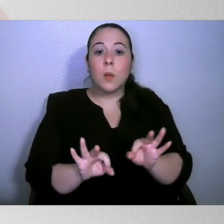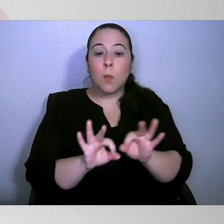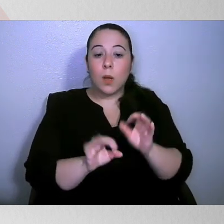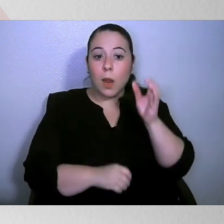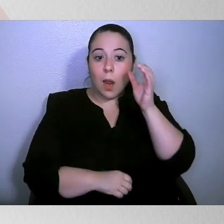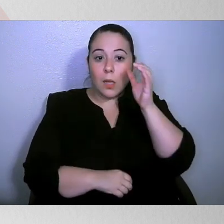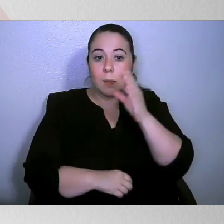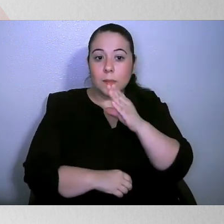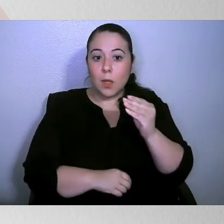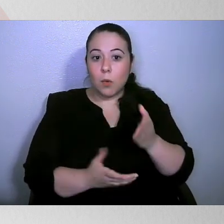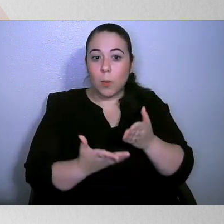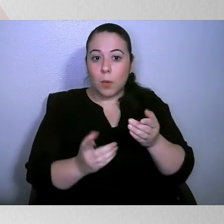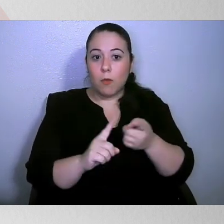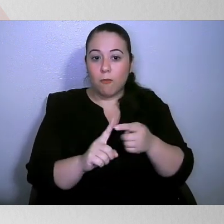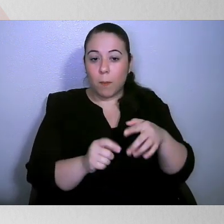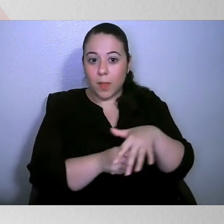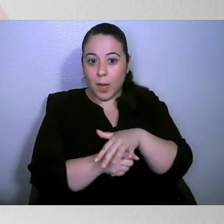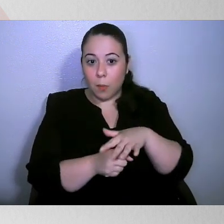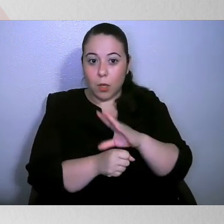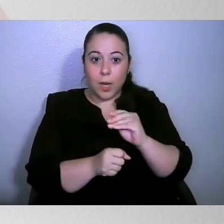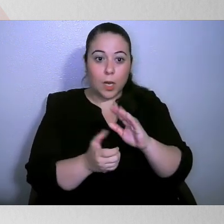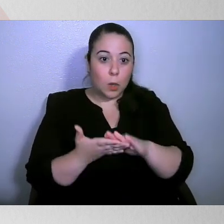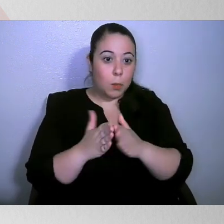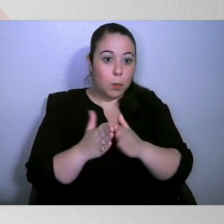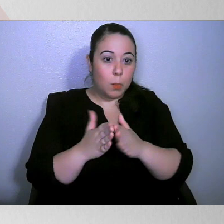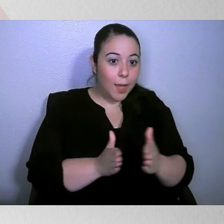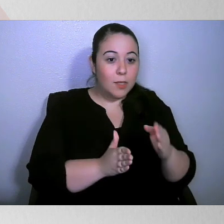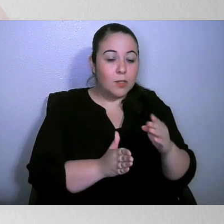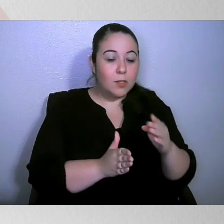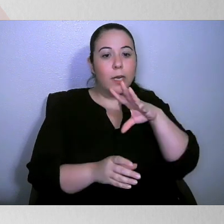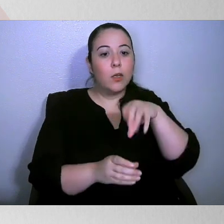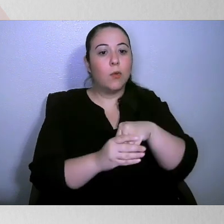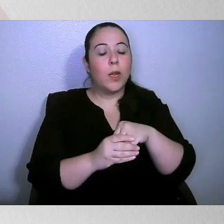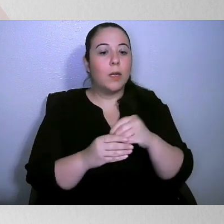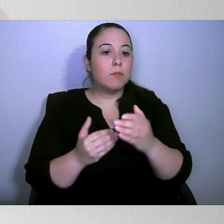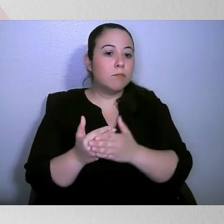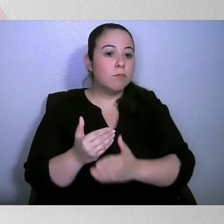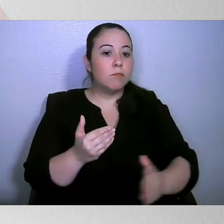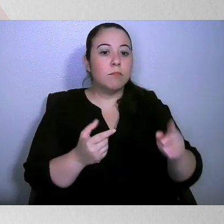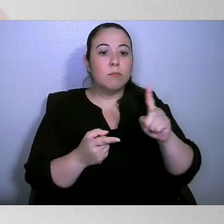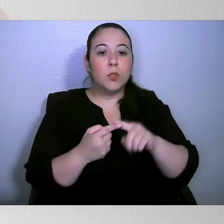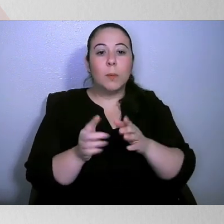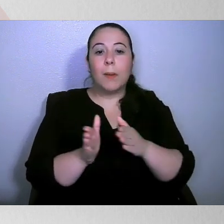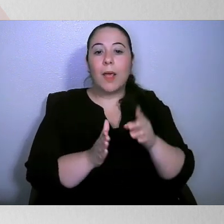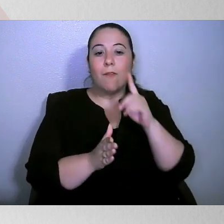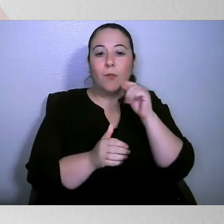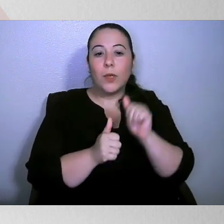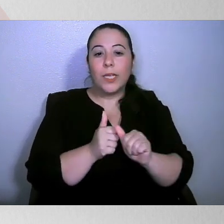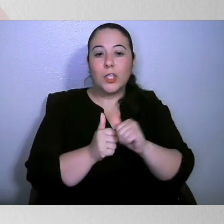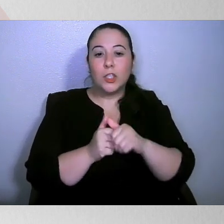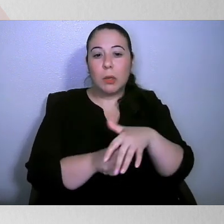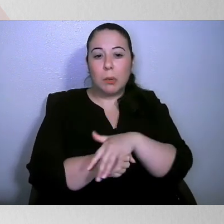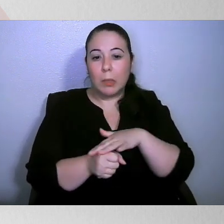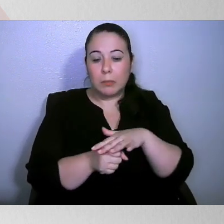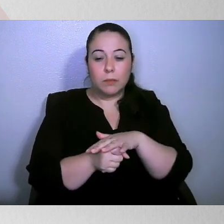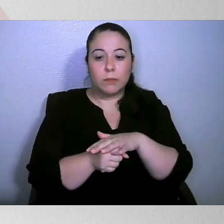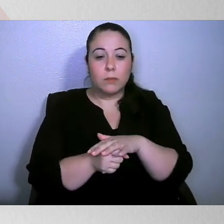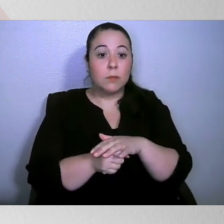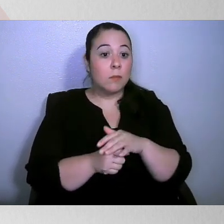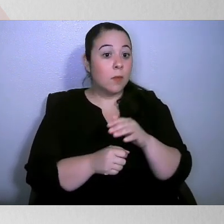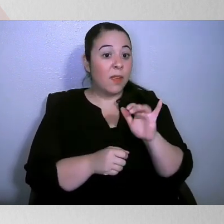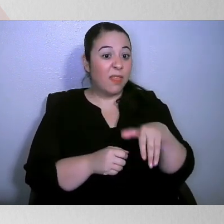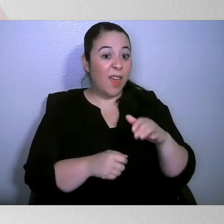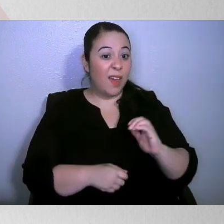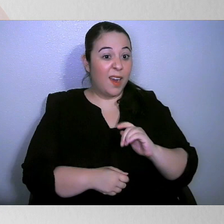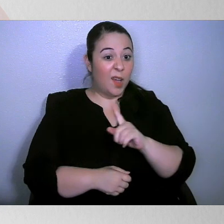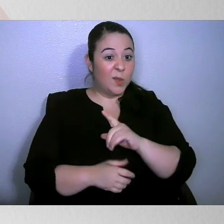from existing neighborhood and community plans are integrated and carried forward into the planning for each sub-area. Once adopted by the City Council, the